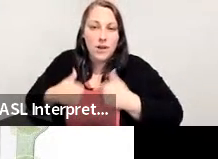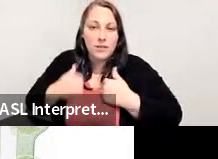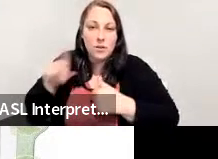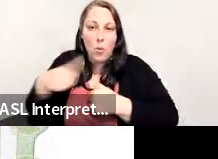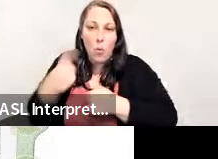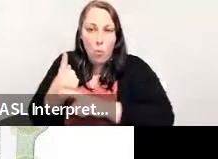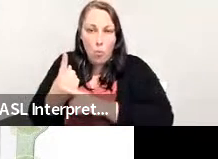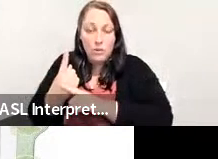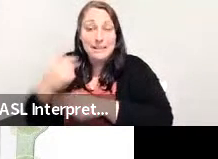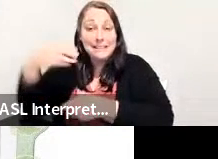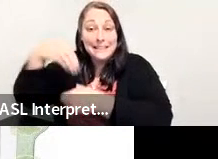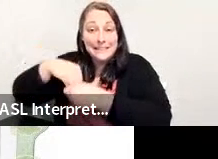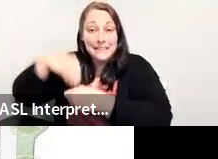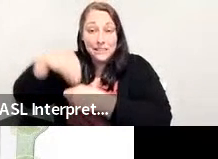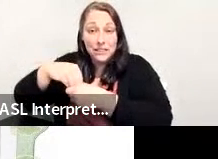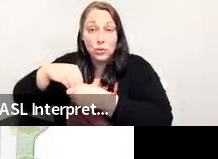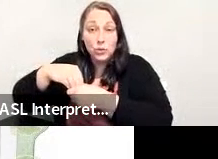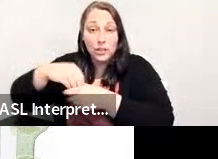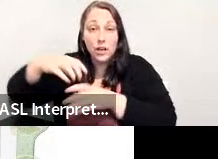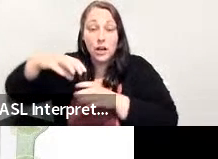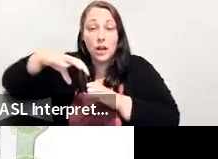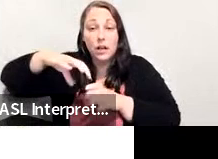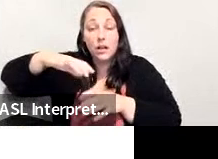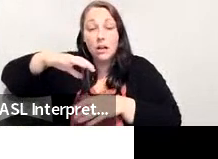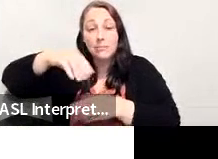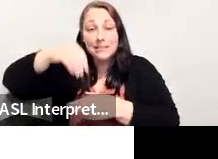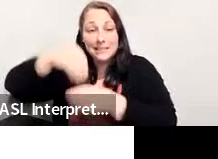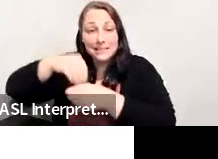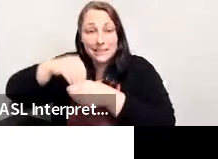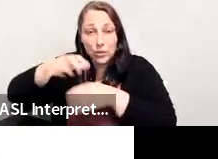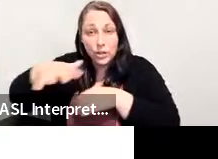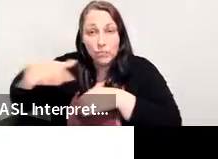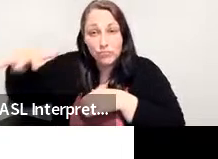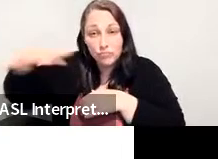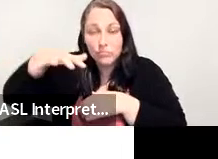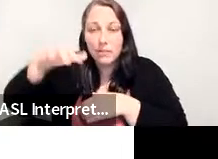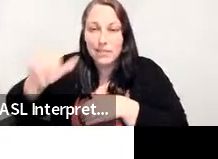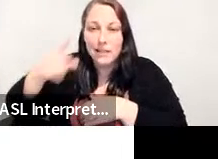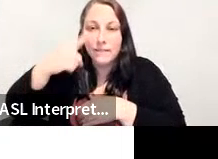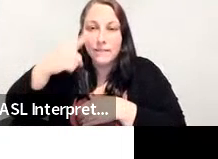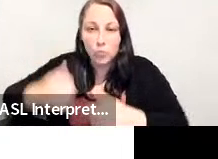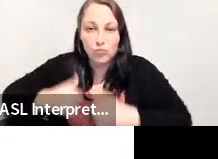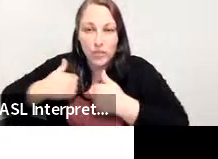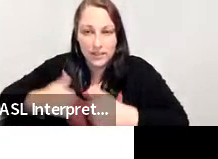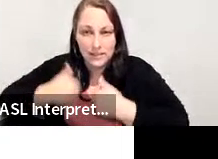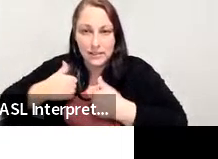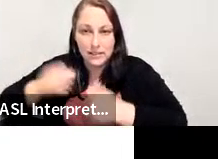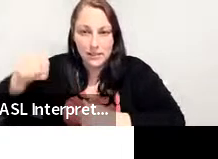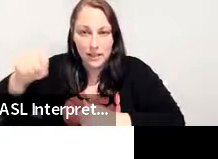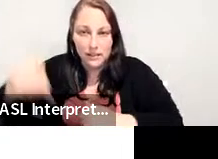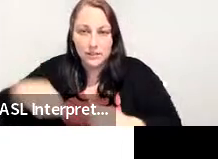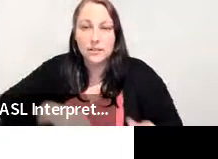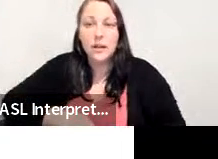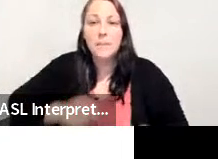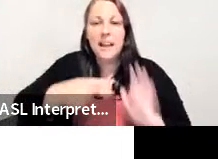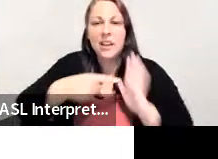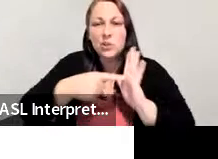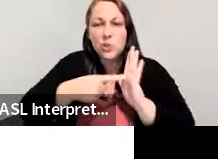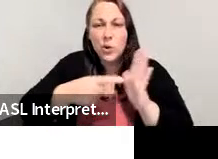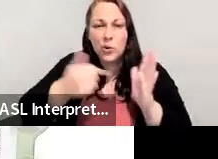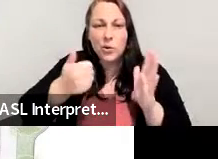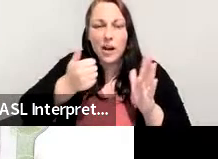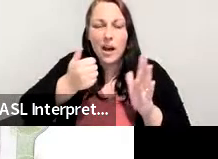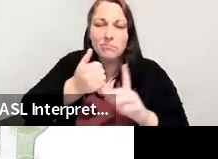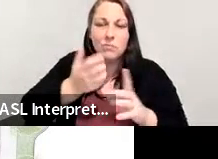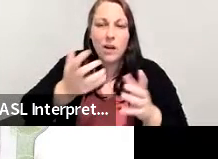the entry plaza. We could actually jump there now. I would just also note on that roof plan, I'm sorry, Oliver,